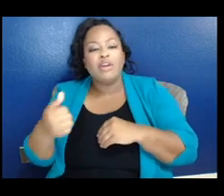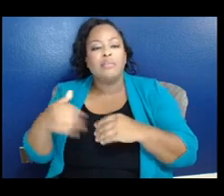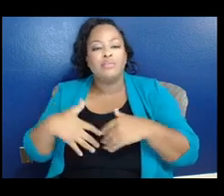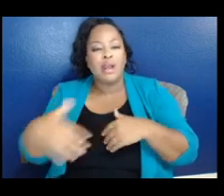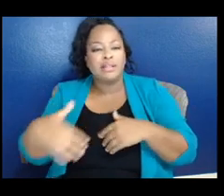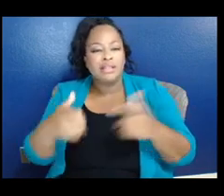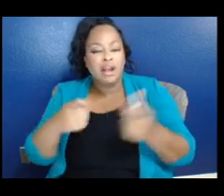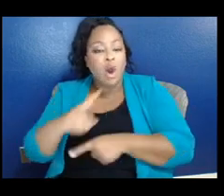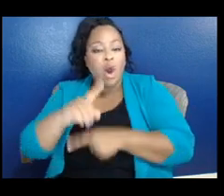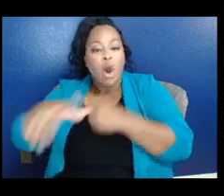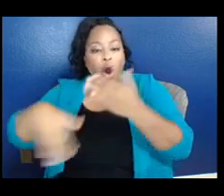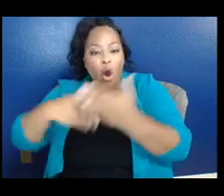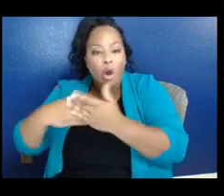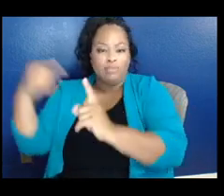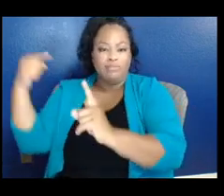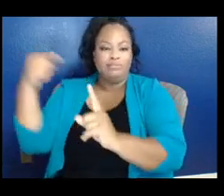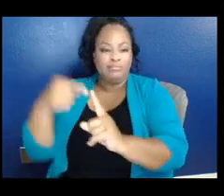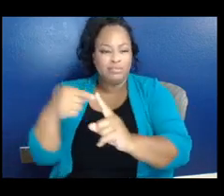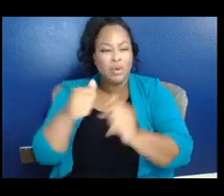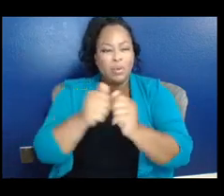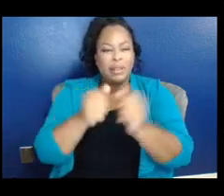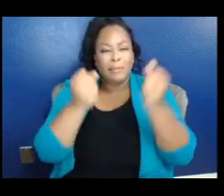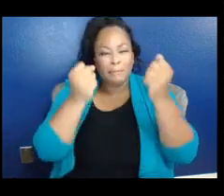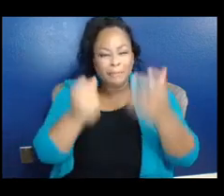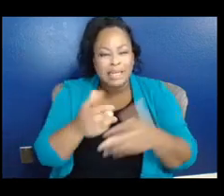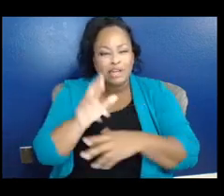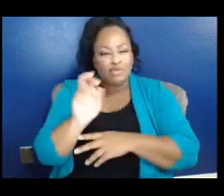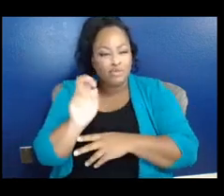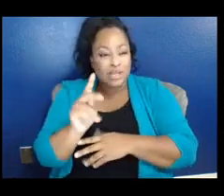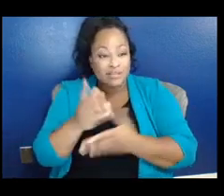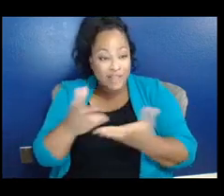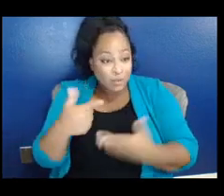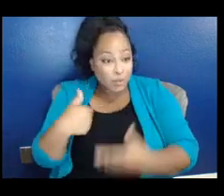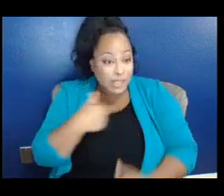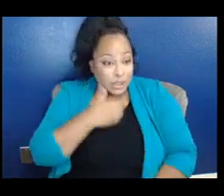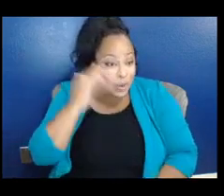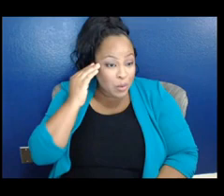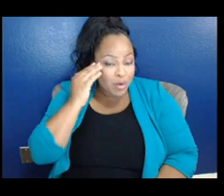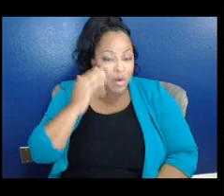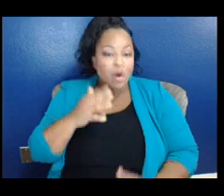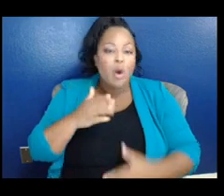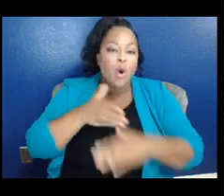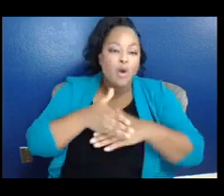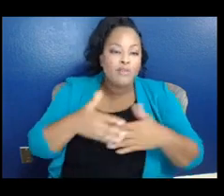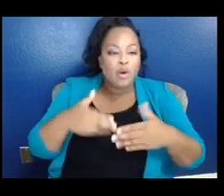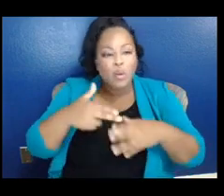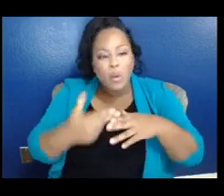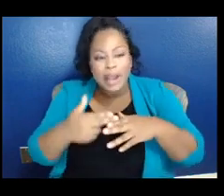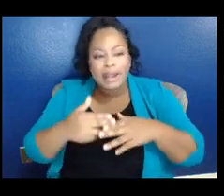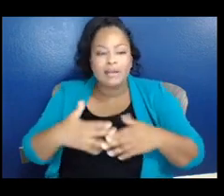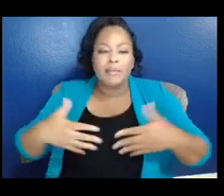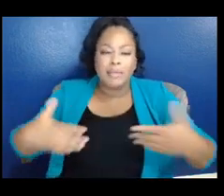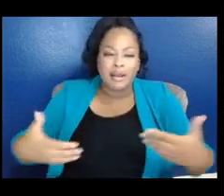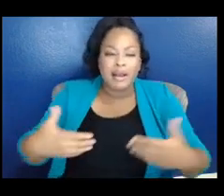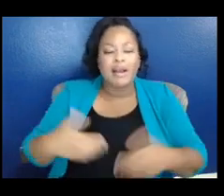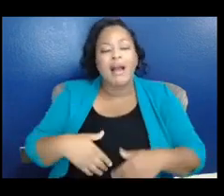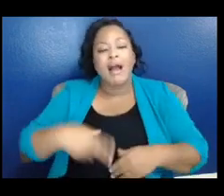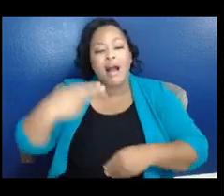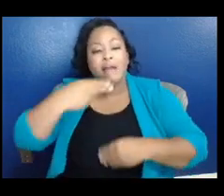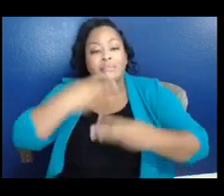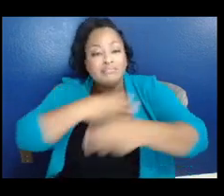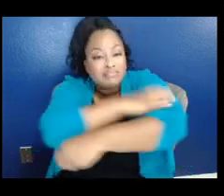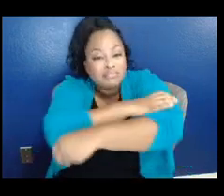outcomes, all center around many of the risk factors that we know: overweight or obesity, hypertension